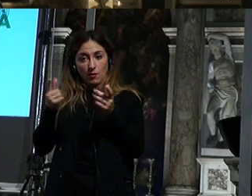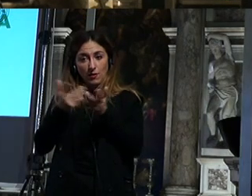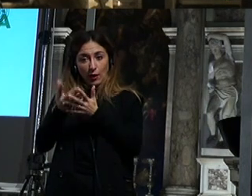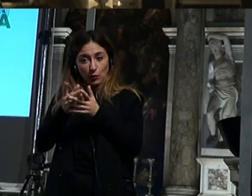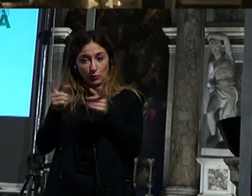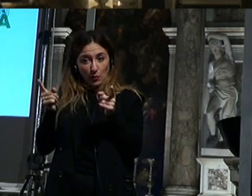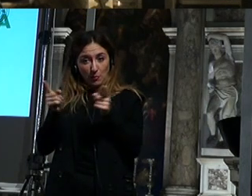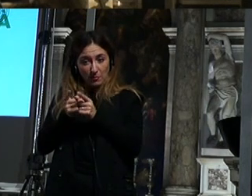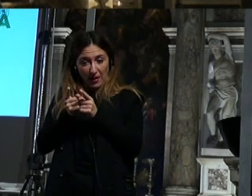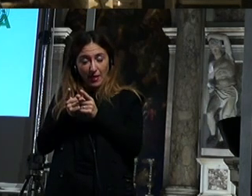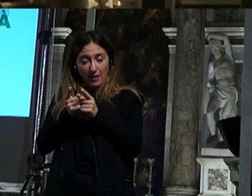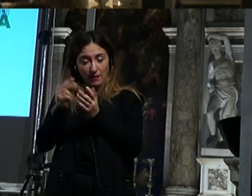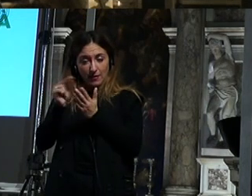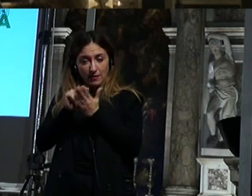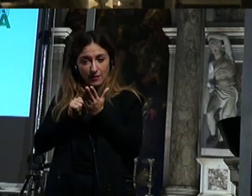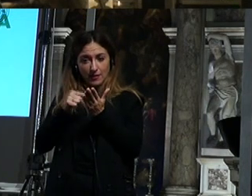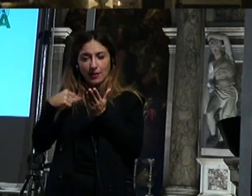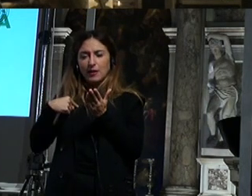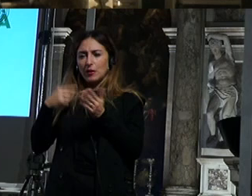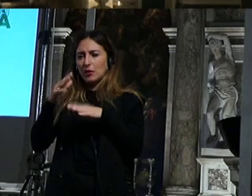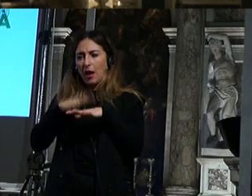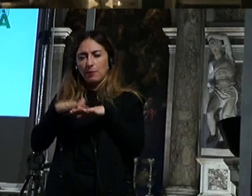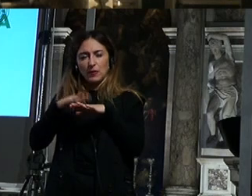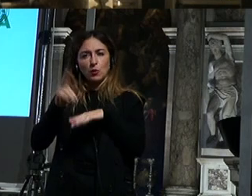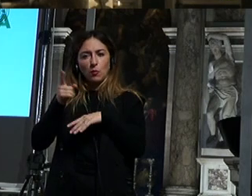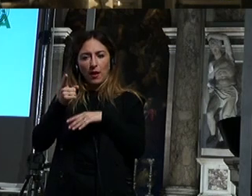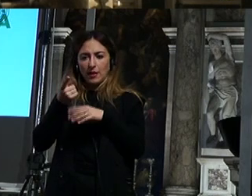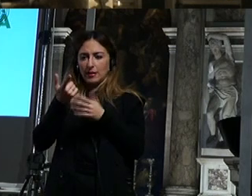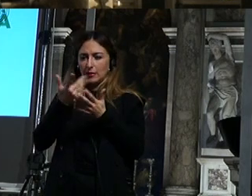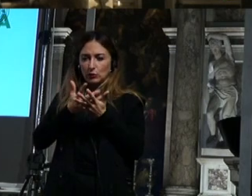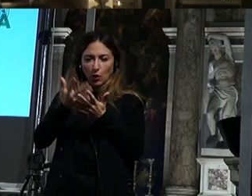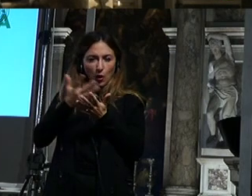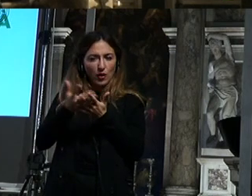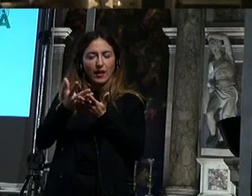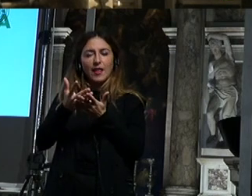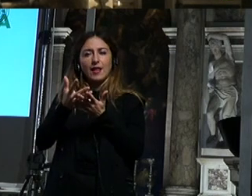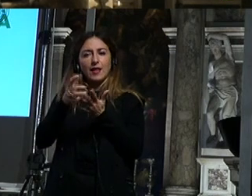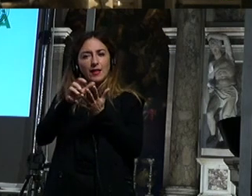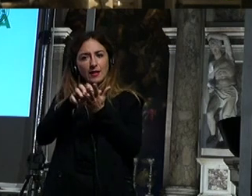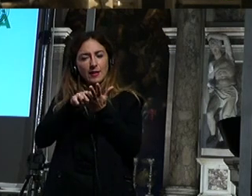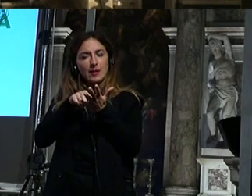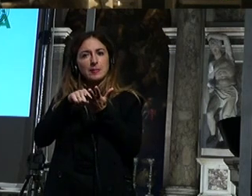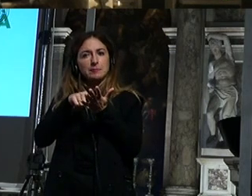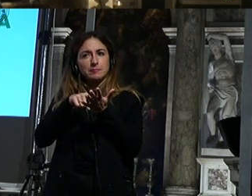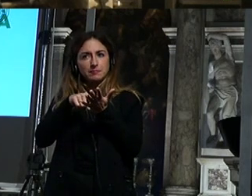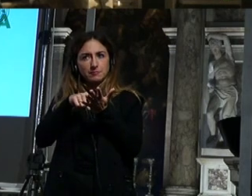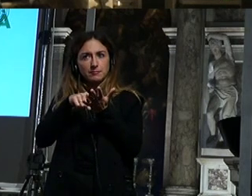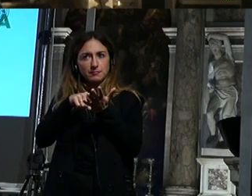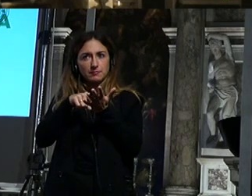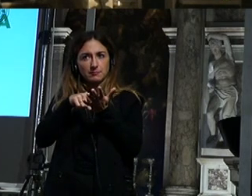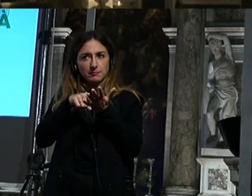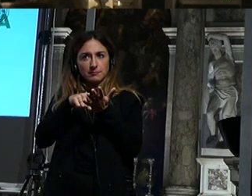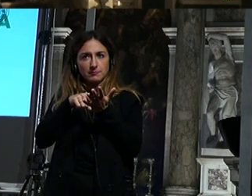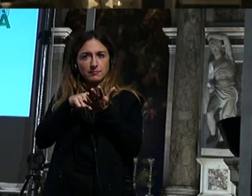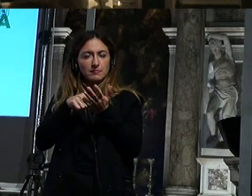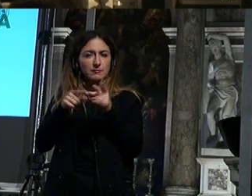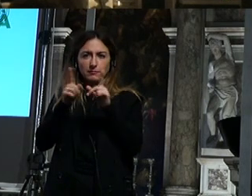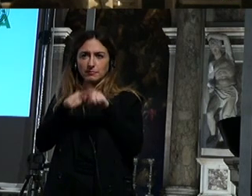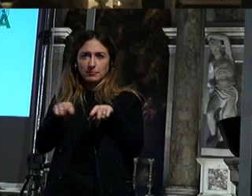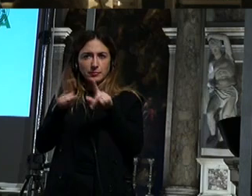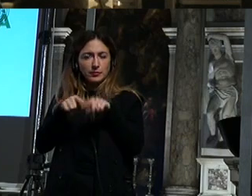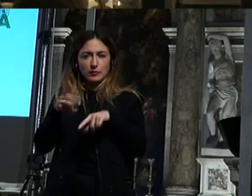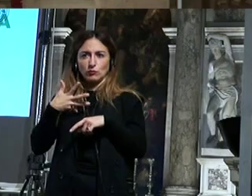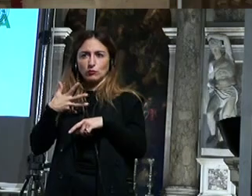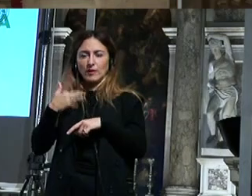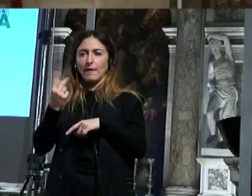themselves are you know, they, with the exception, this one has 1 narrative voice, but even there it's in third person and